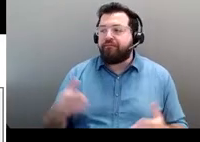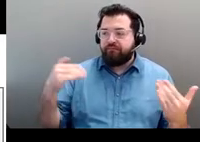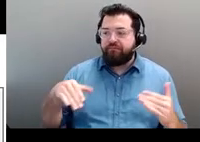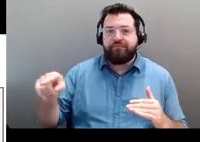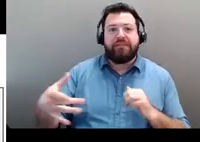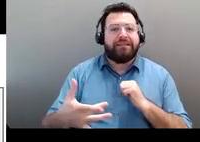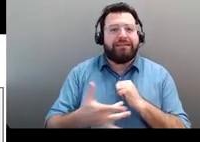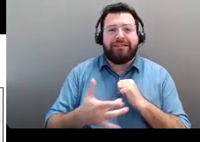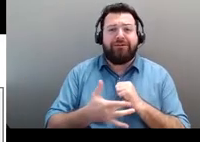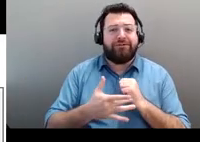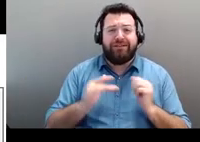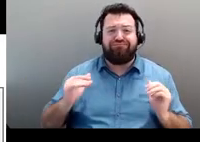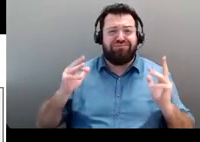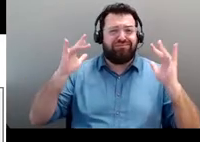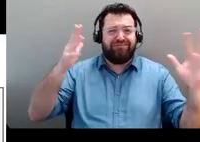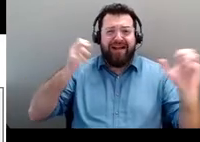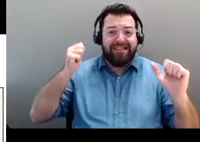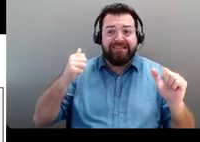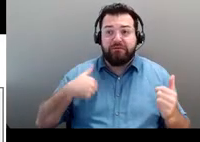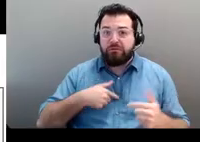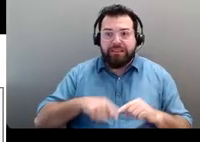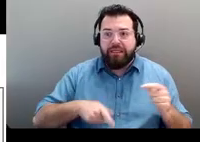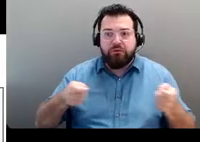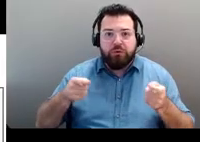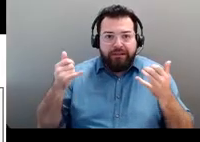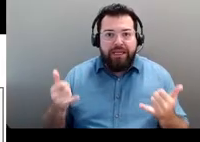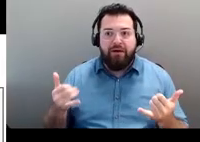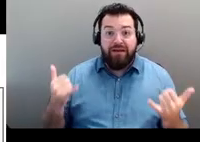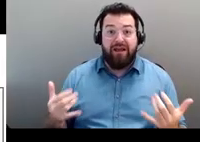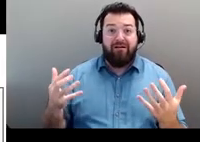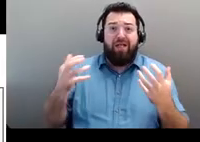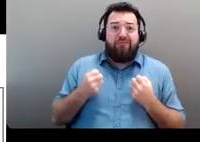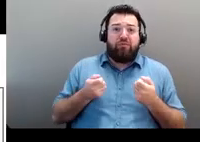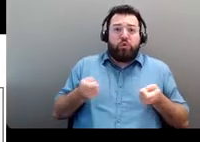Technology is advancing so quickly and we can't control it at this point. It's starting to control our lives.